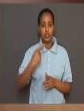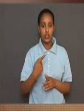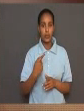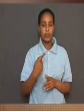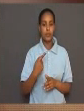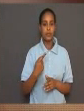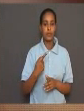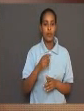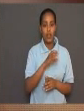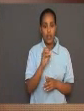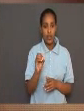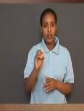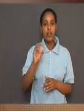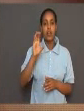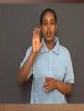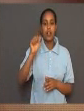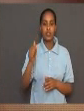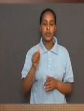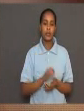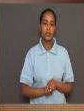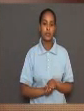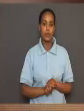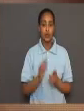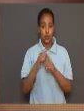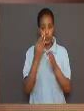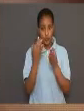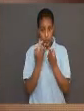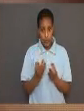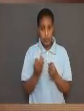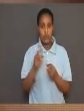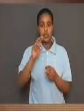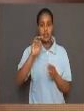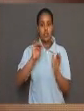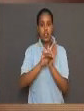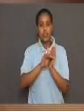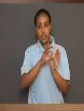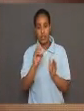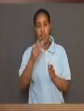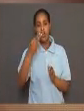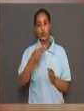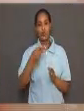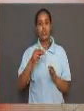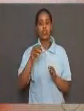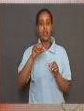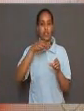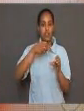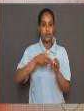magnesium, and calcium to form salts and hydrogen gas.